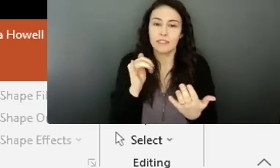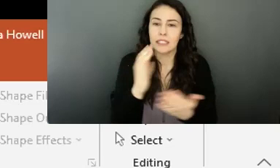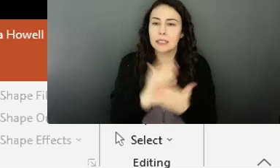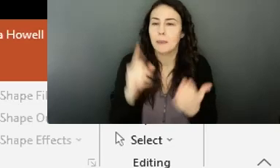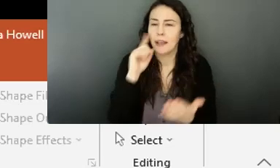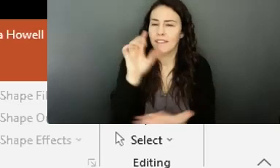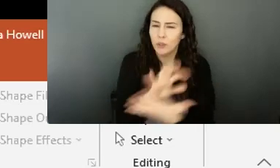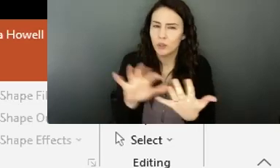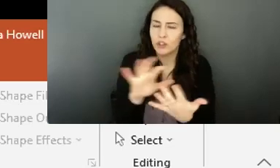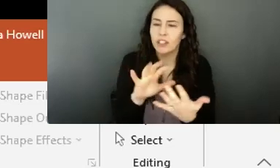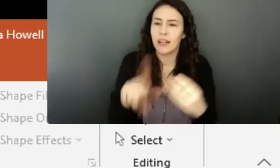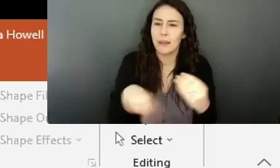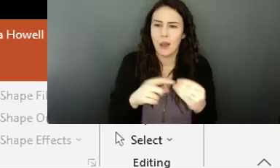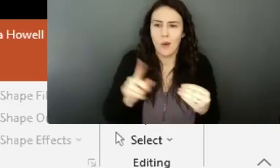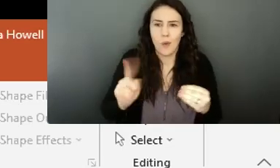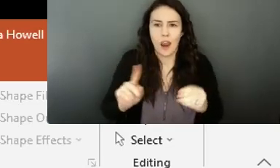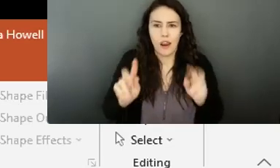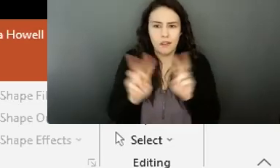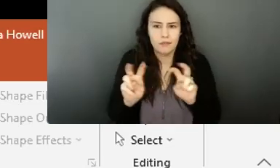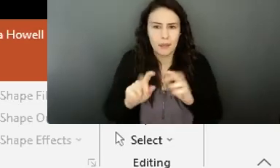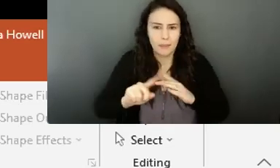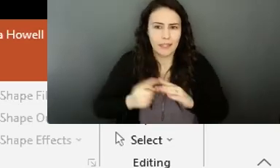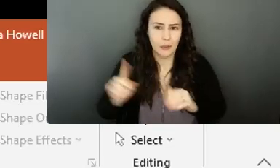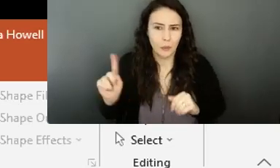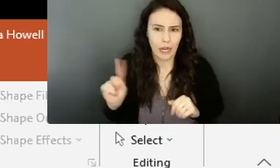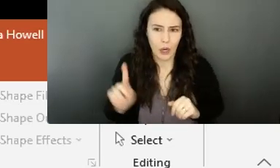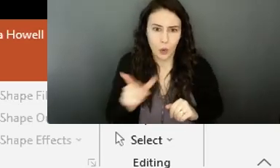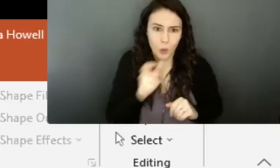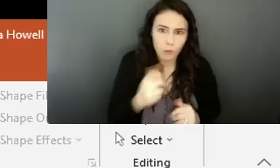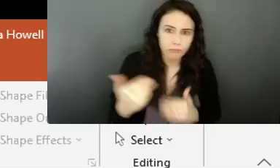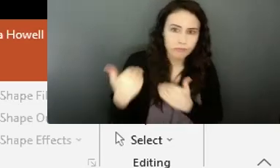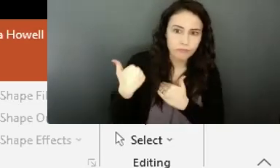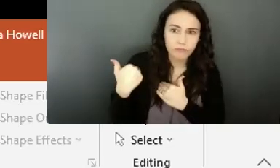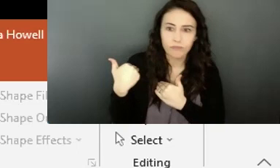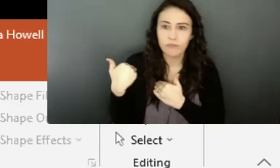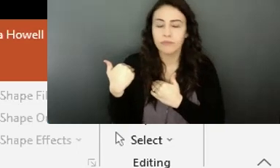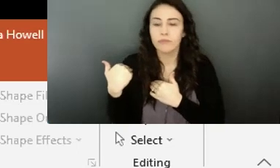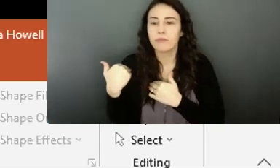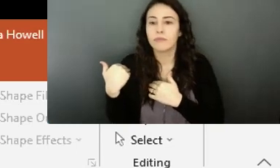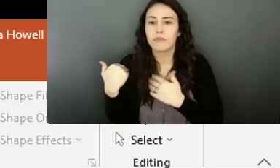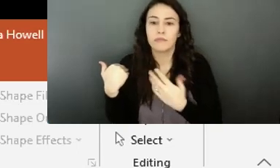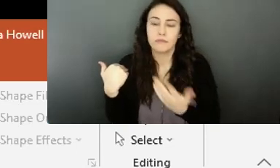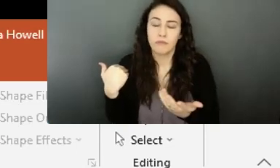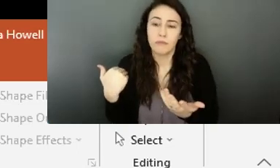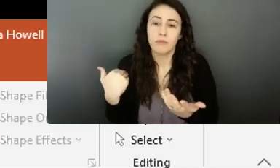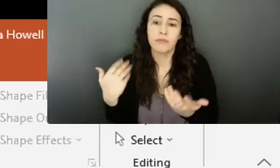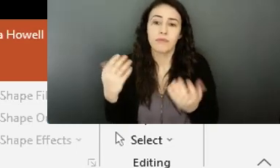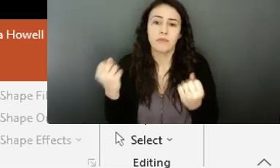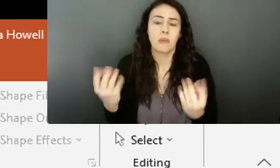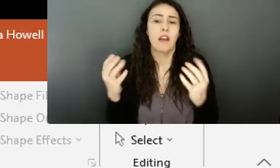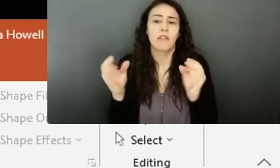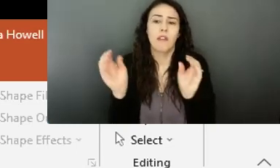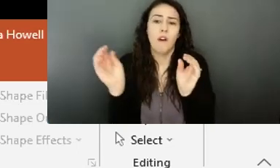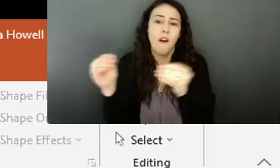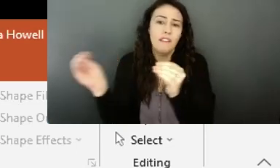does assessment begin? Who's responsible for it on a campus? You know, we've got offices now of